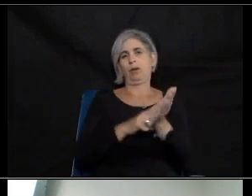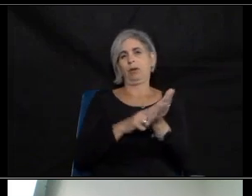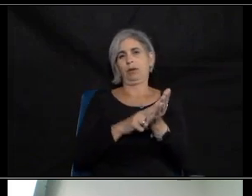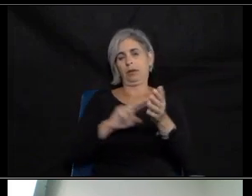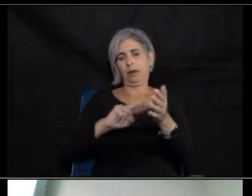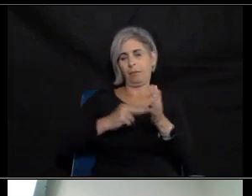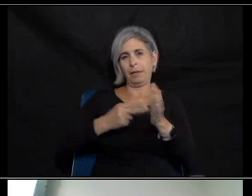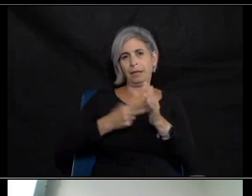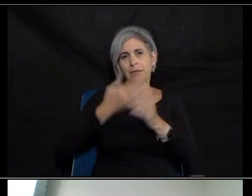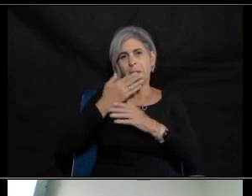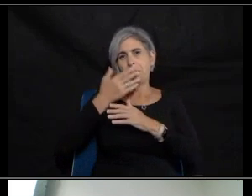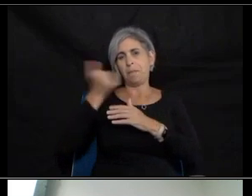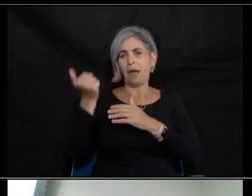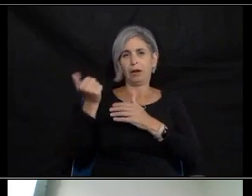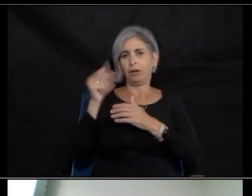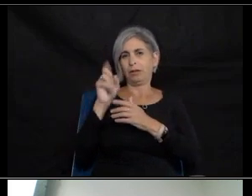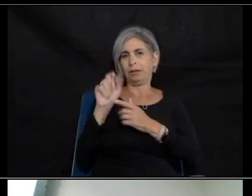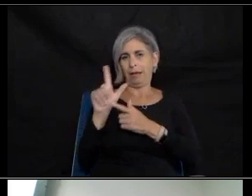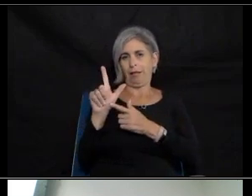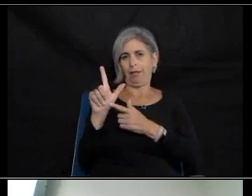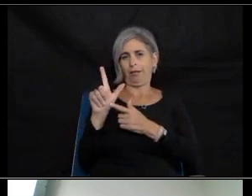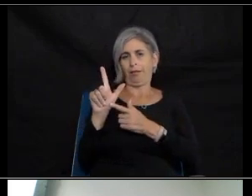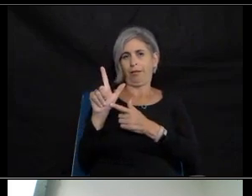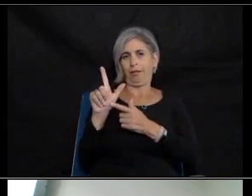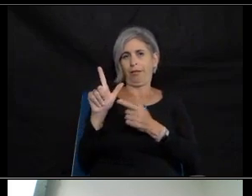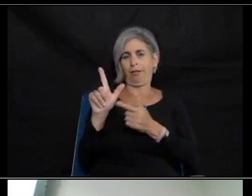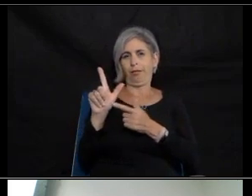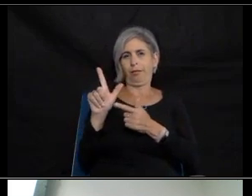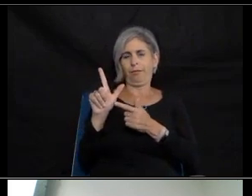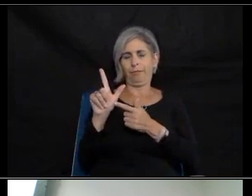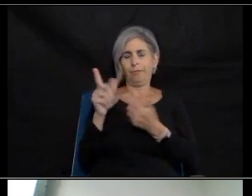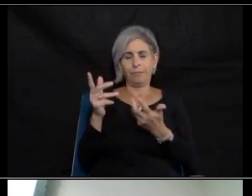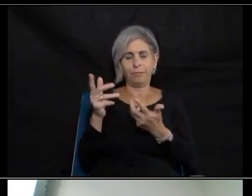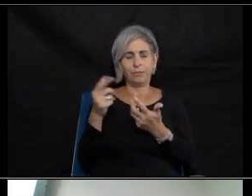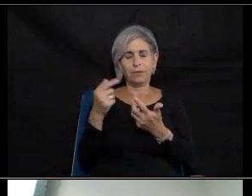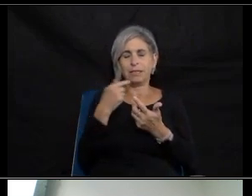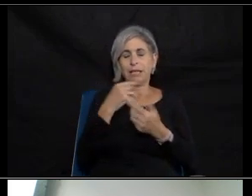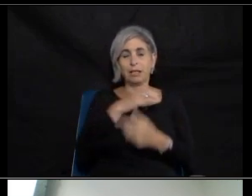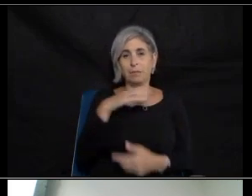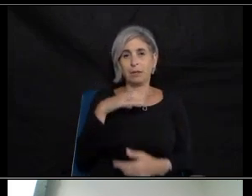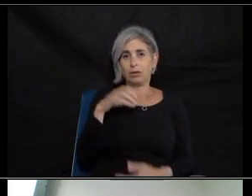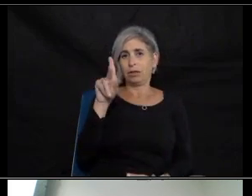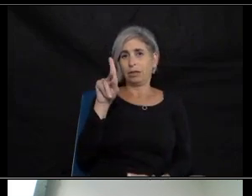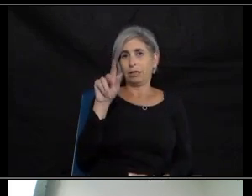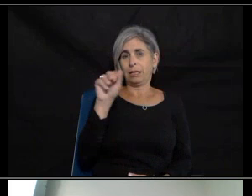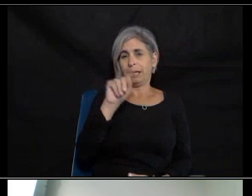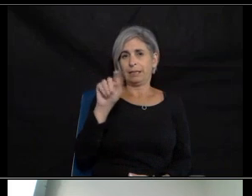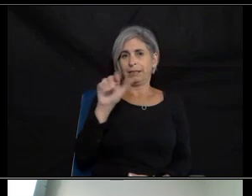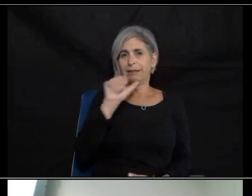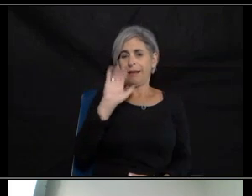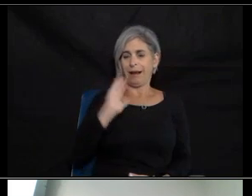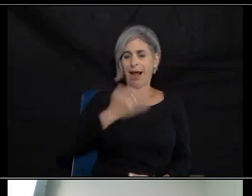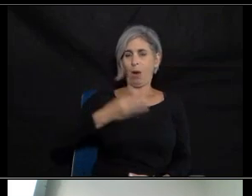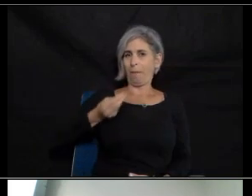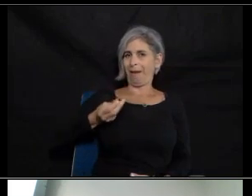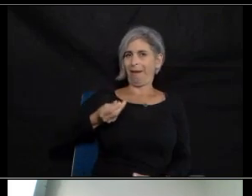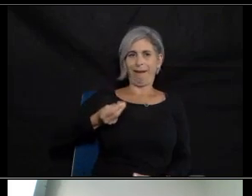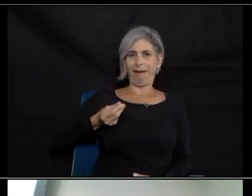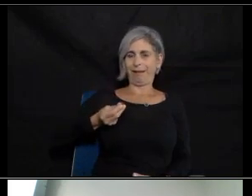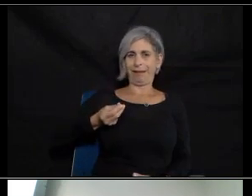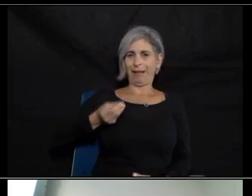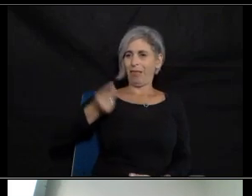getting a better deal. I would like to state that to Commissioner Katz, this is not our money. This is